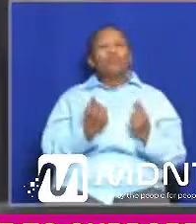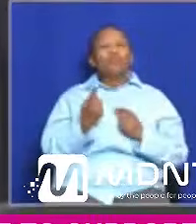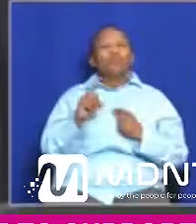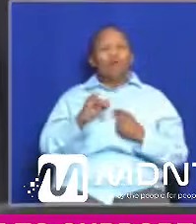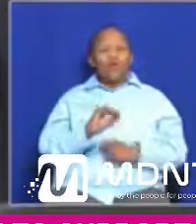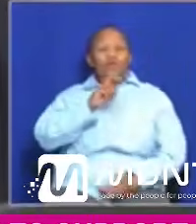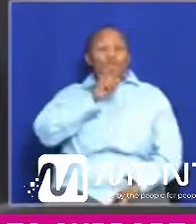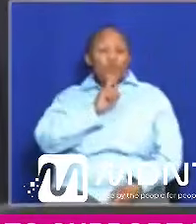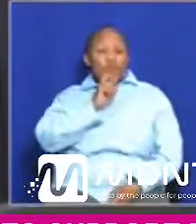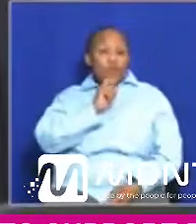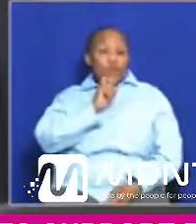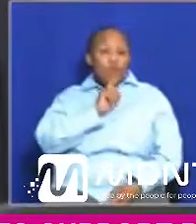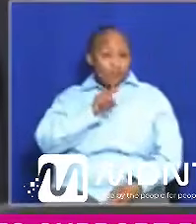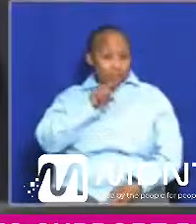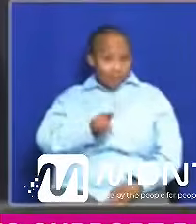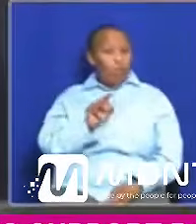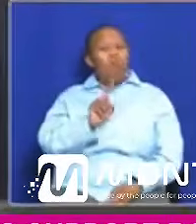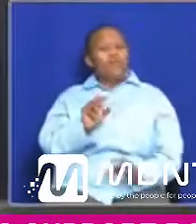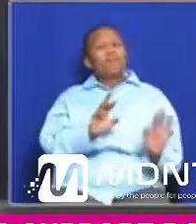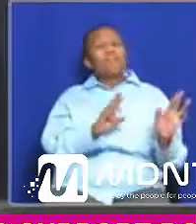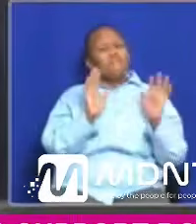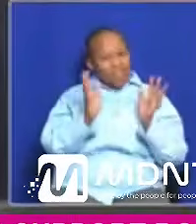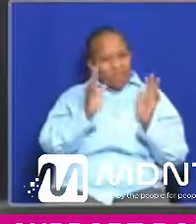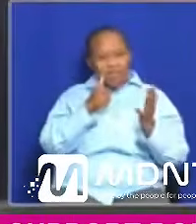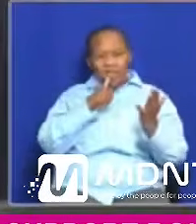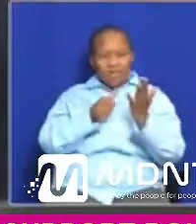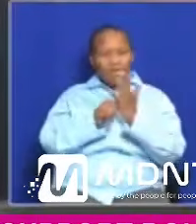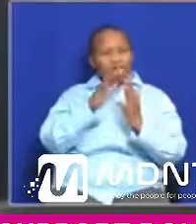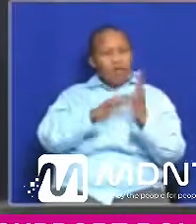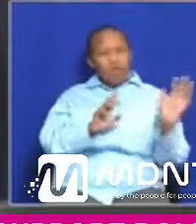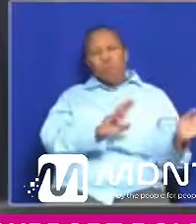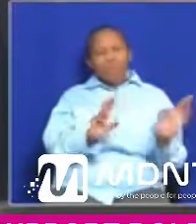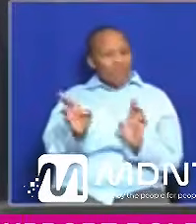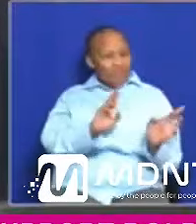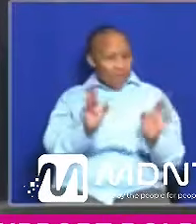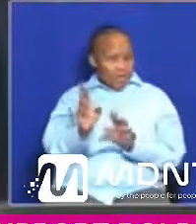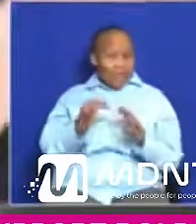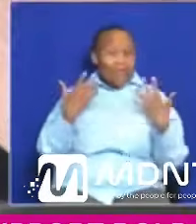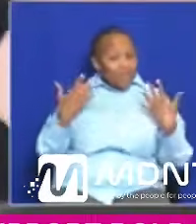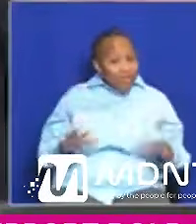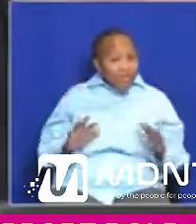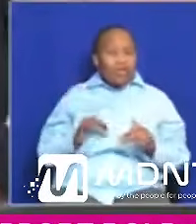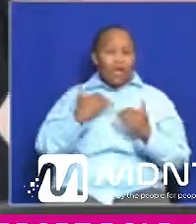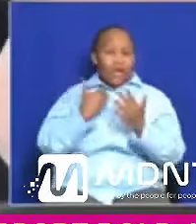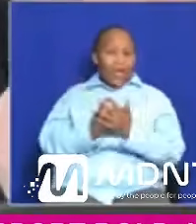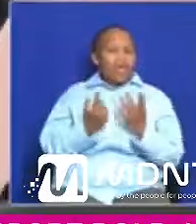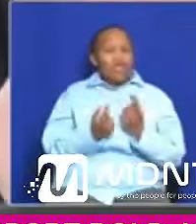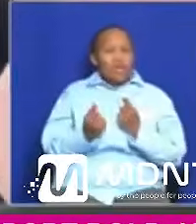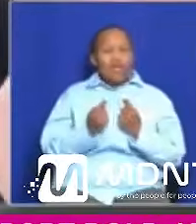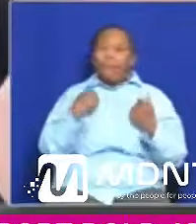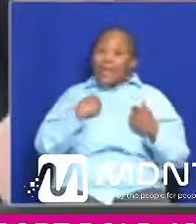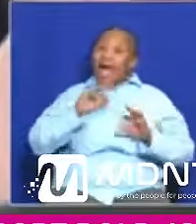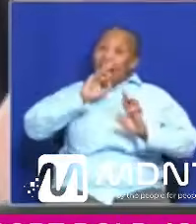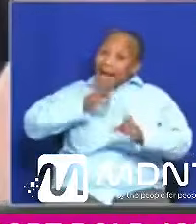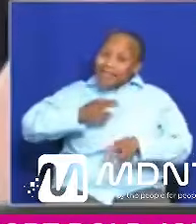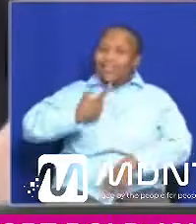was referenced by my learned friend, and to deal with it. And his answer to that is that I cannot deal with this indictment because